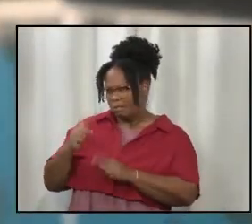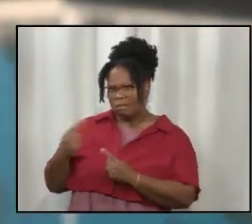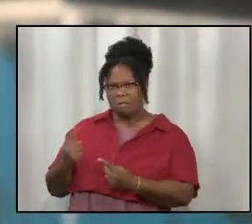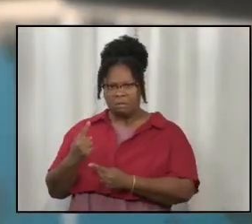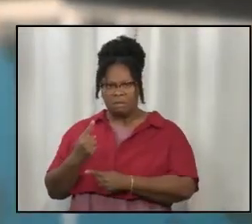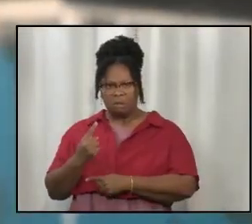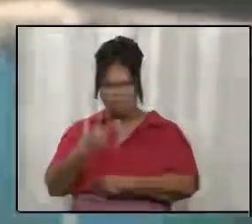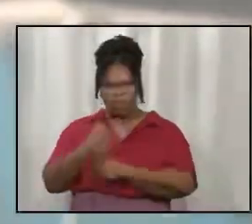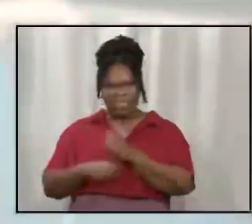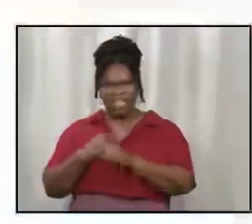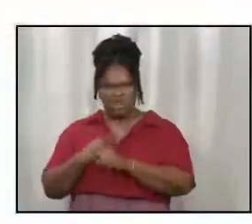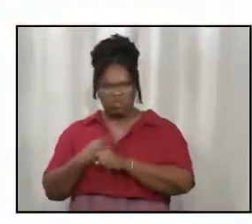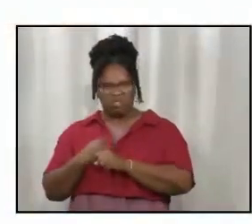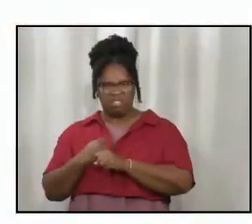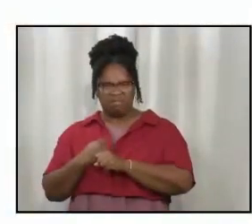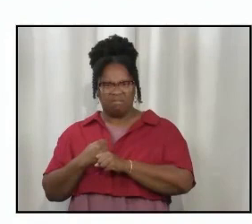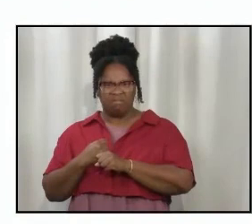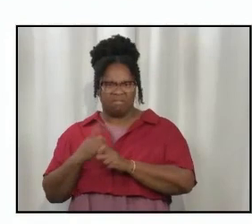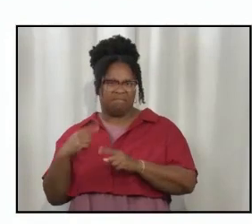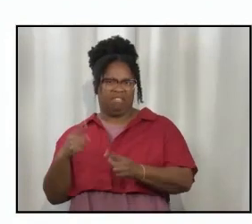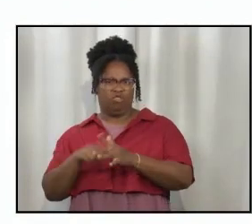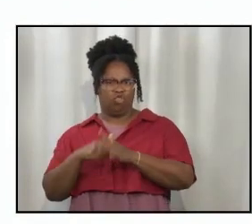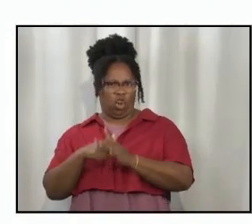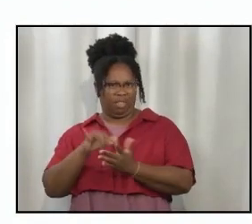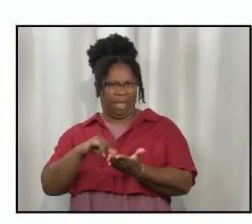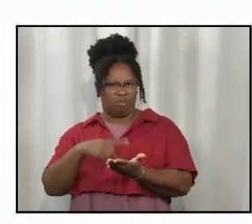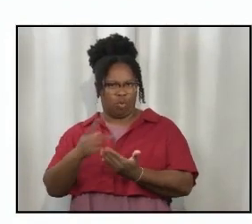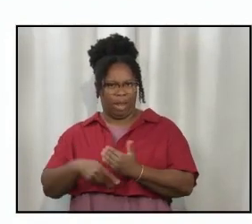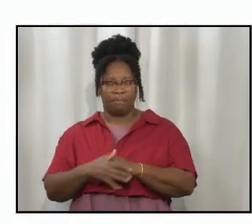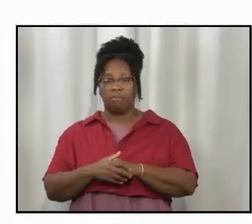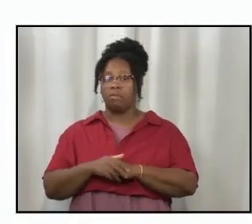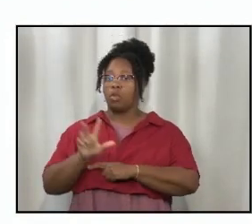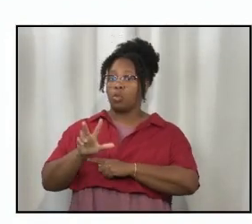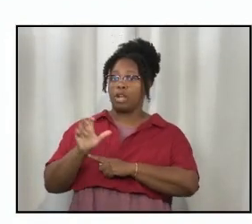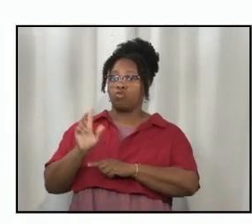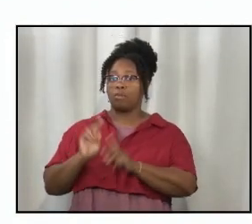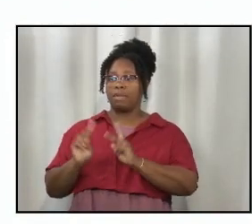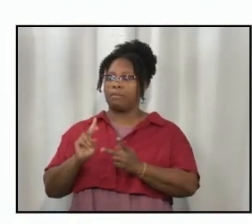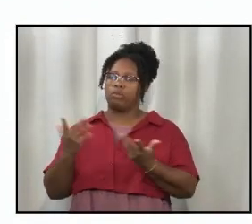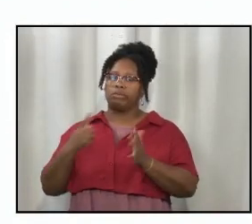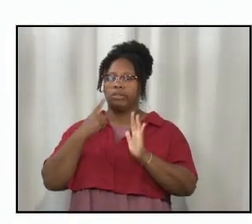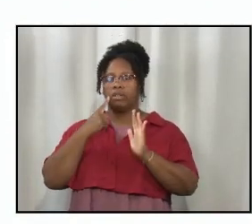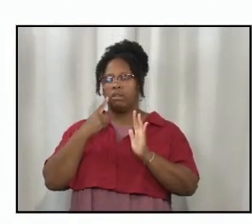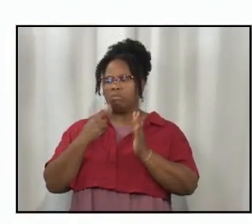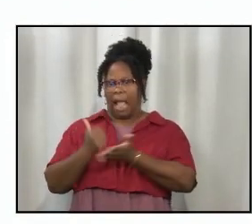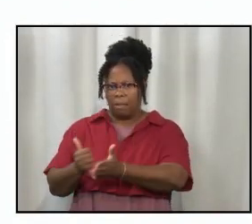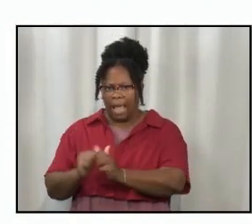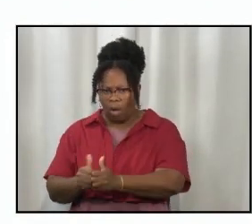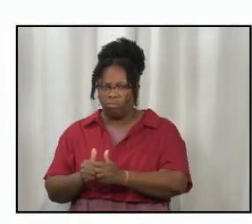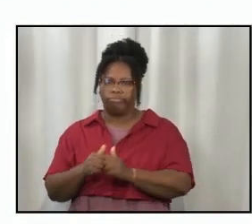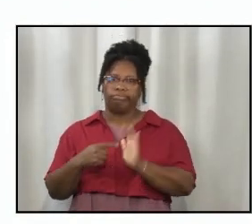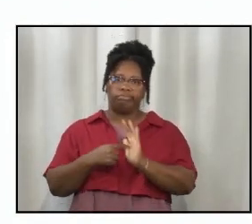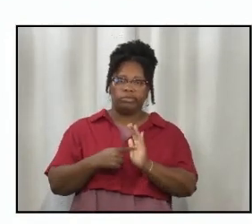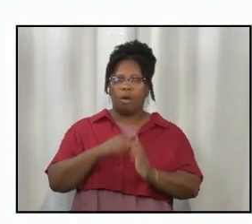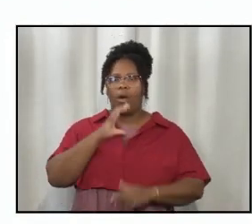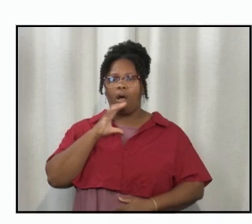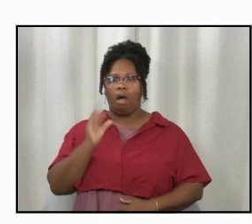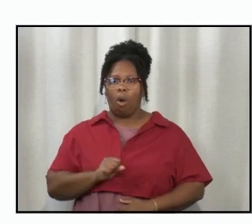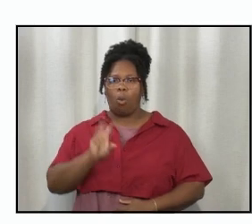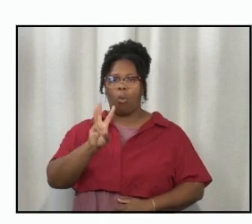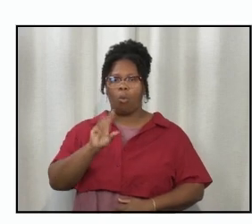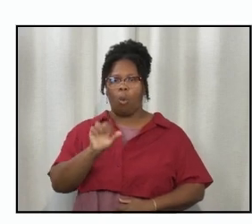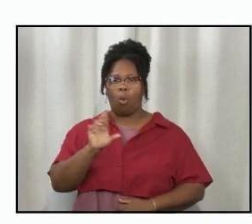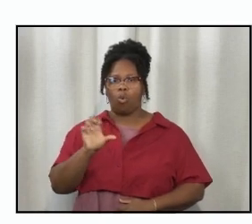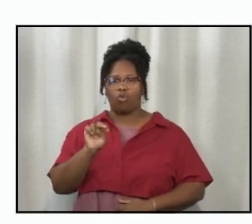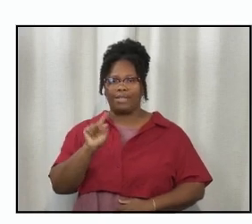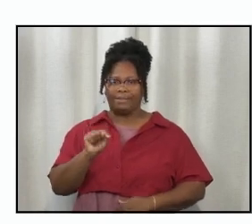began. Those 300 people have had a number of things. They've had old warrants removed. Mm-hmm. Some of them had cases that were pending in court,